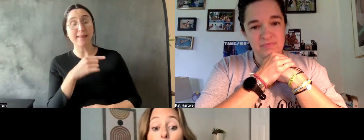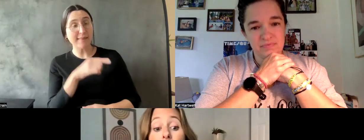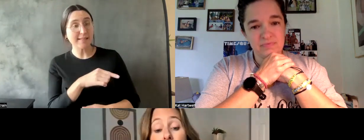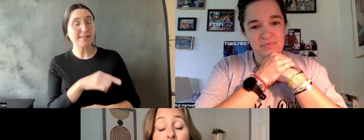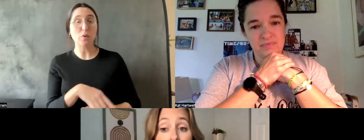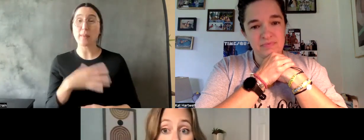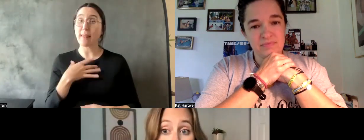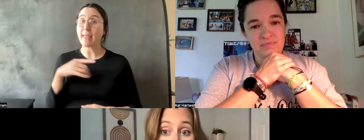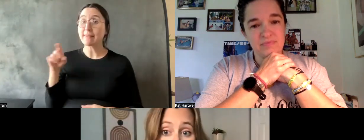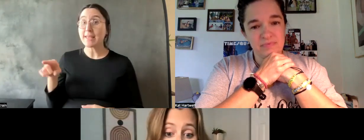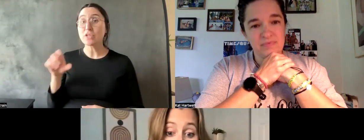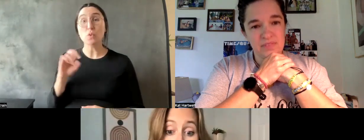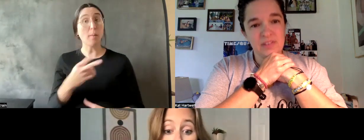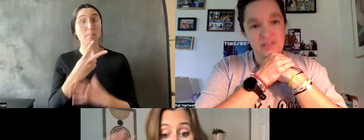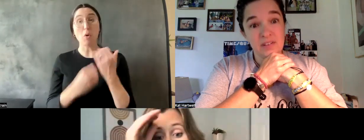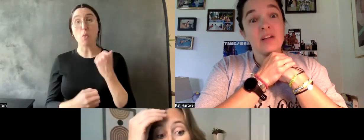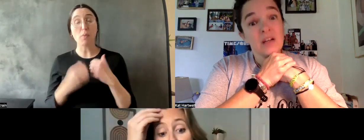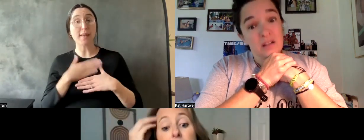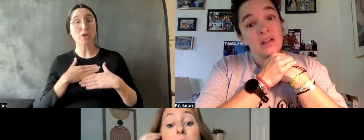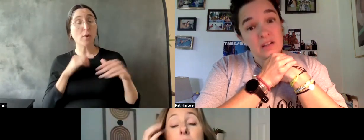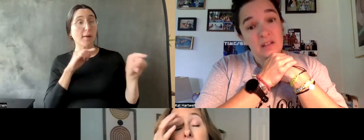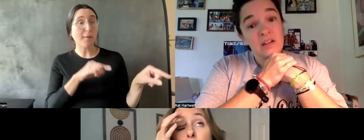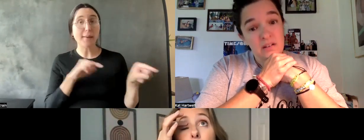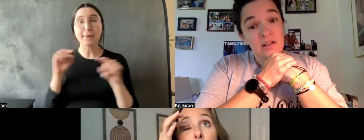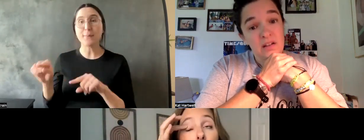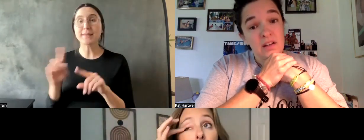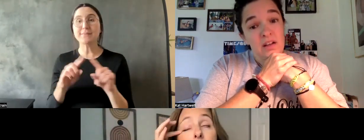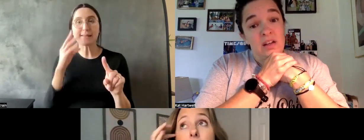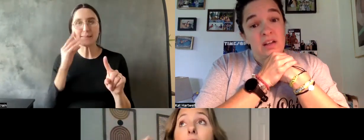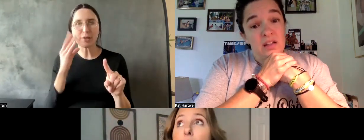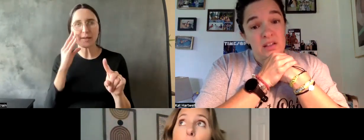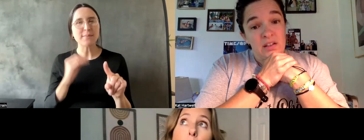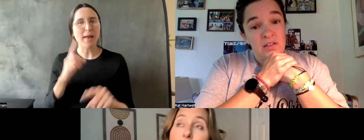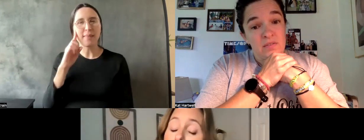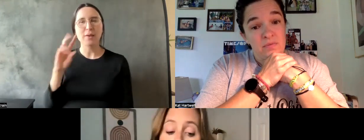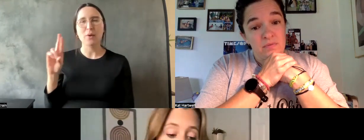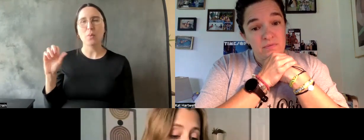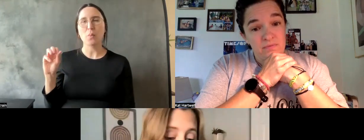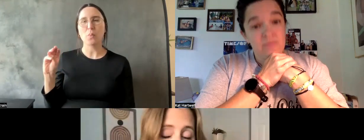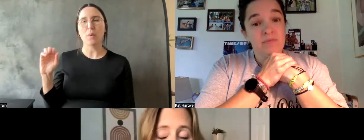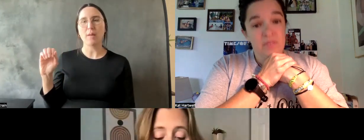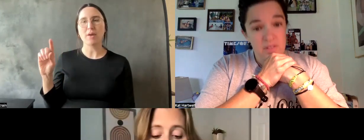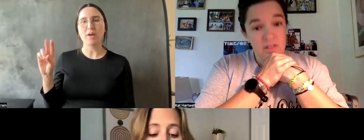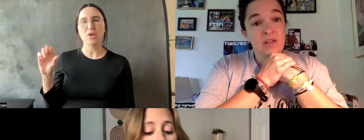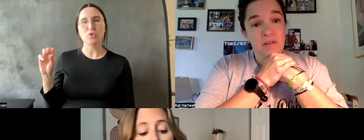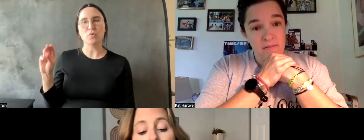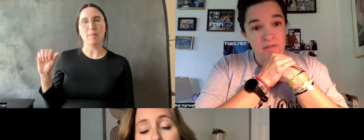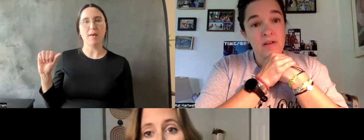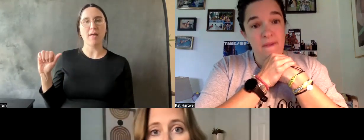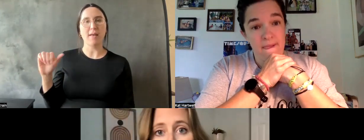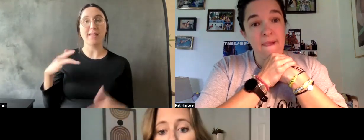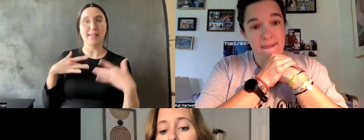the other, or they just like to go to both for a different experience. But I think Ramadrama itself, the whole event is very VIP. I mean, it's